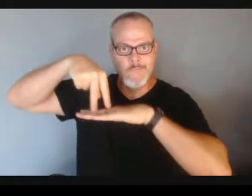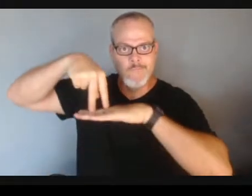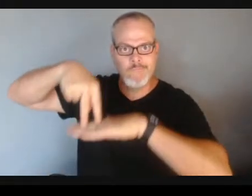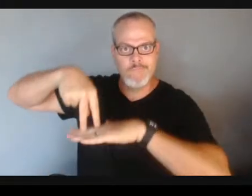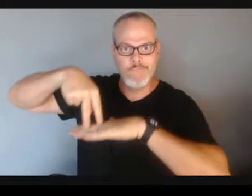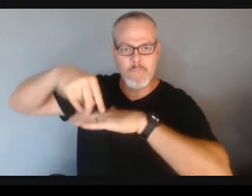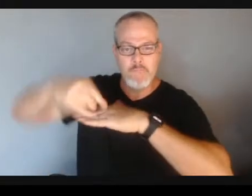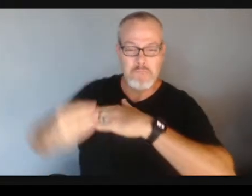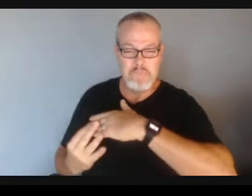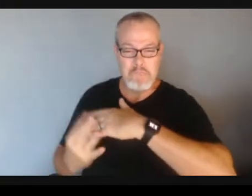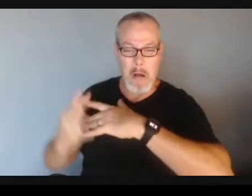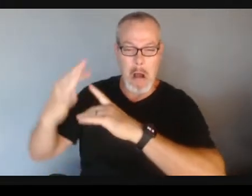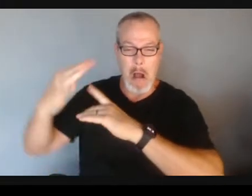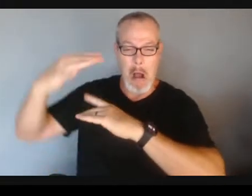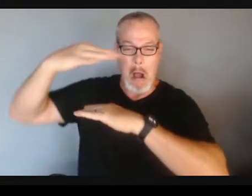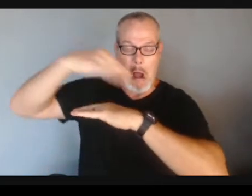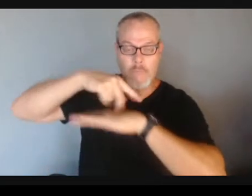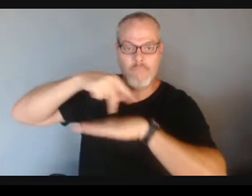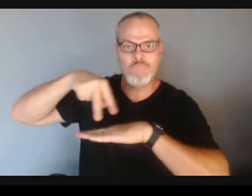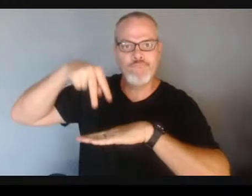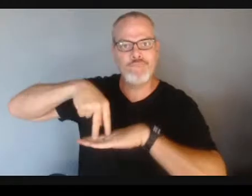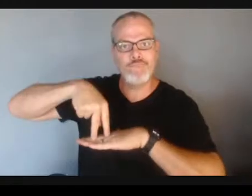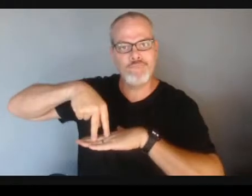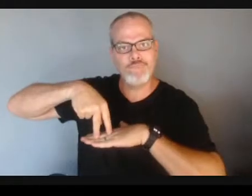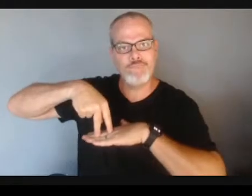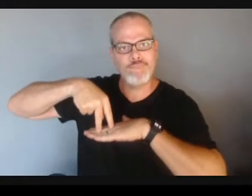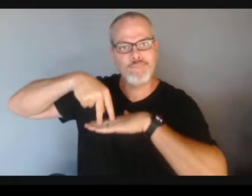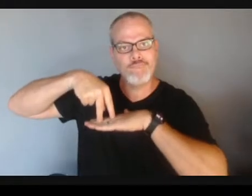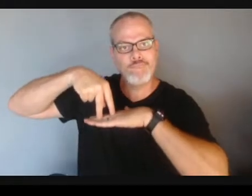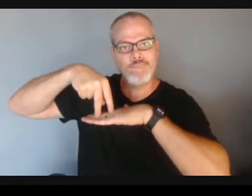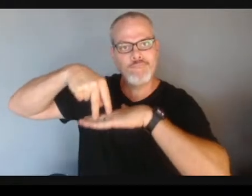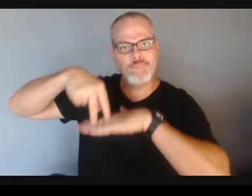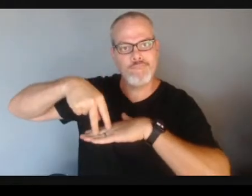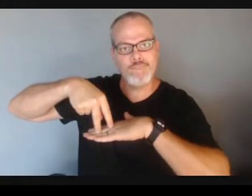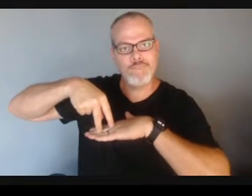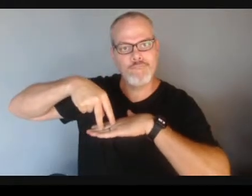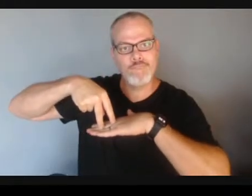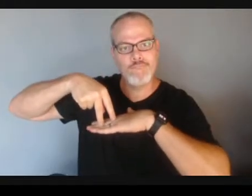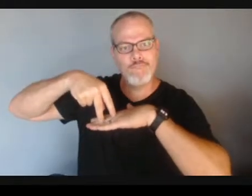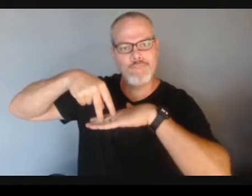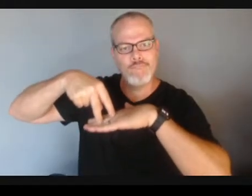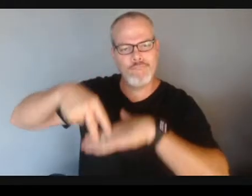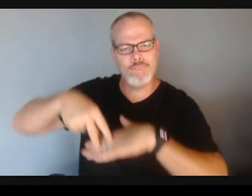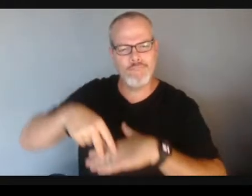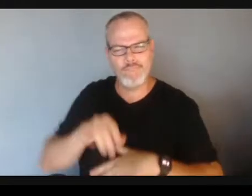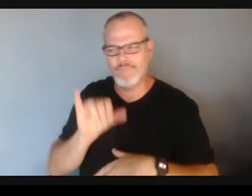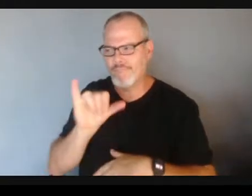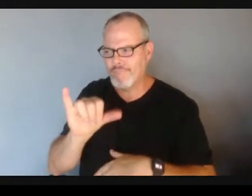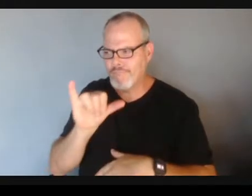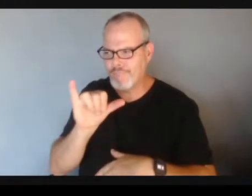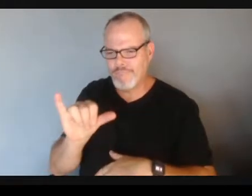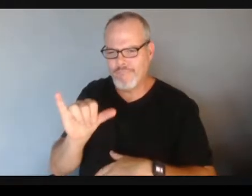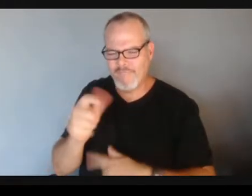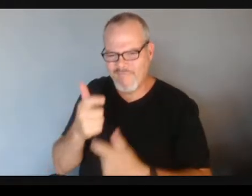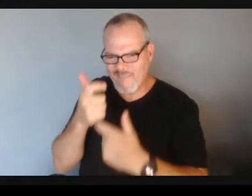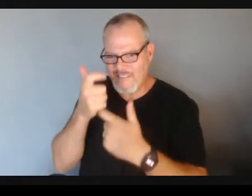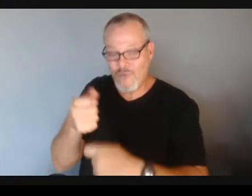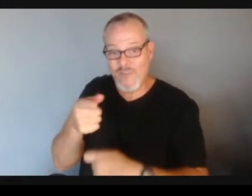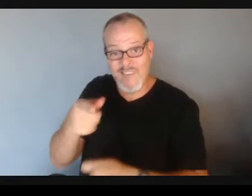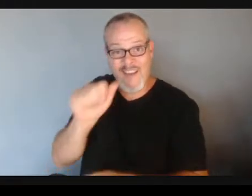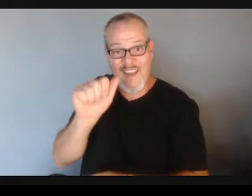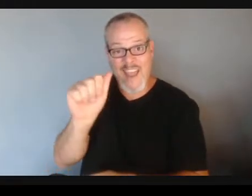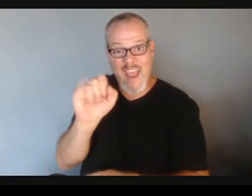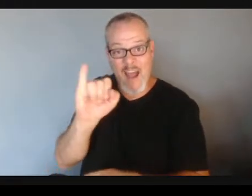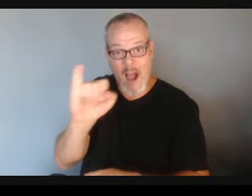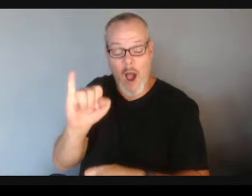it's crazy what's all out there, but this was all put out during that event, right? So again, this AI stuff is